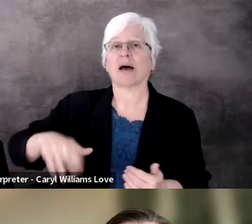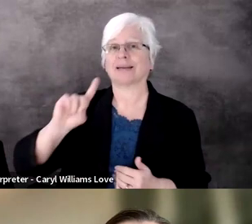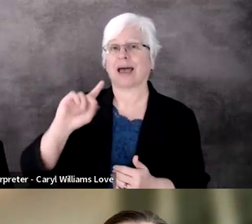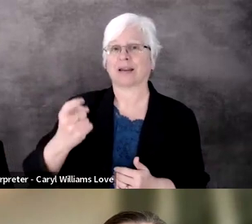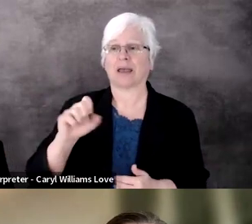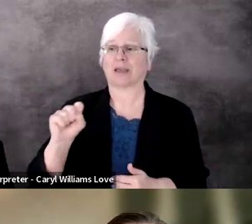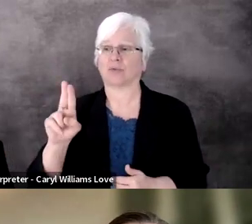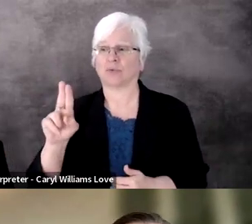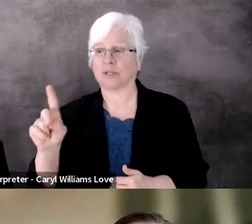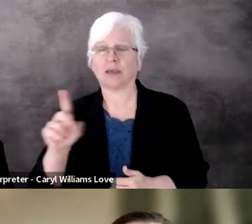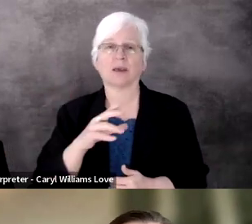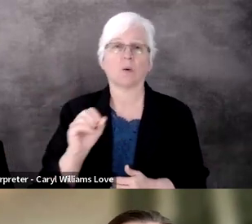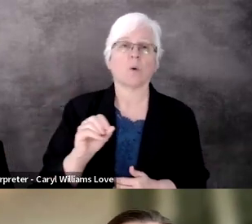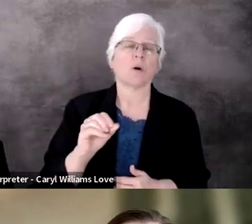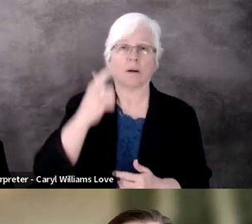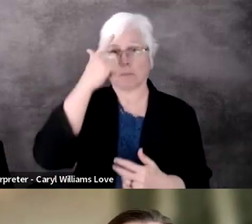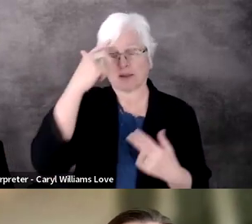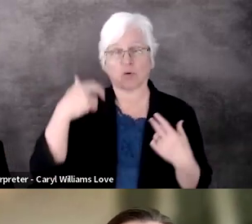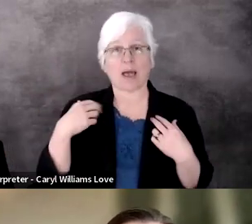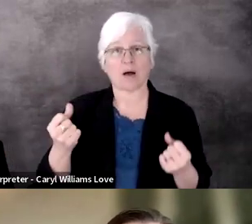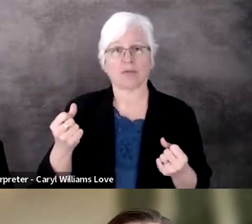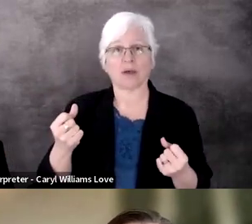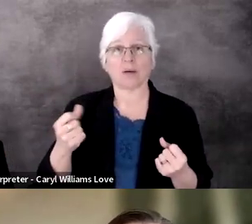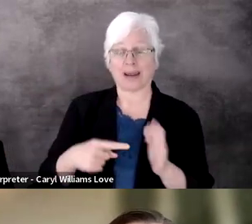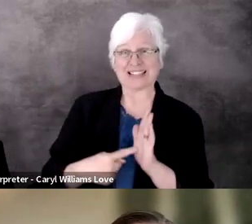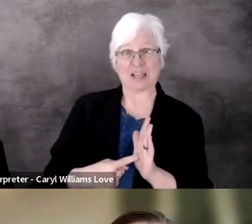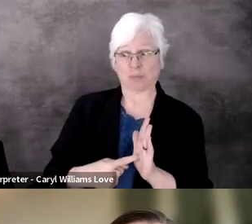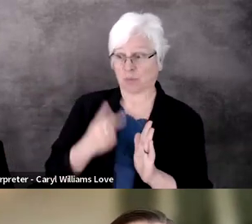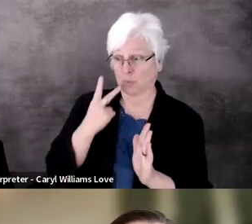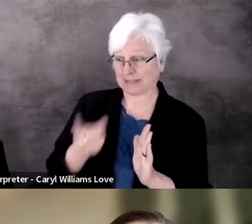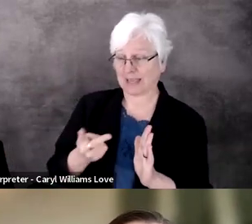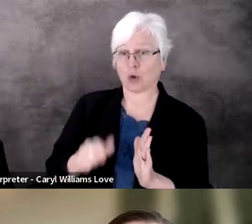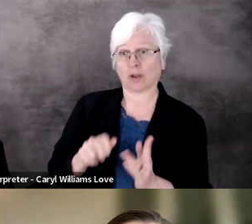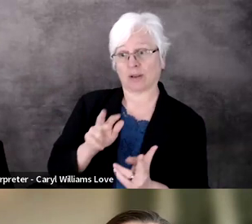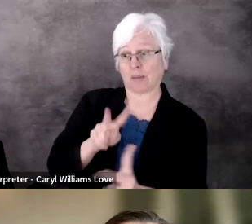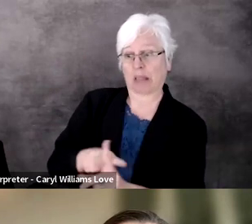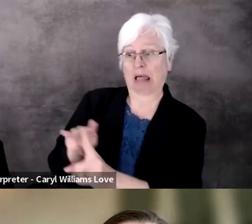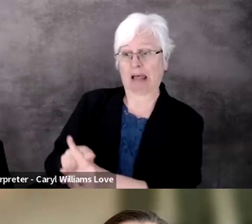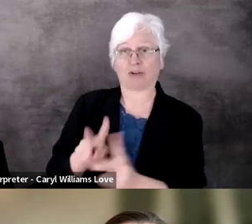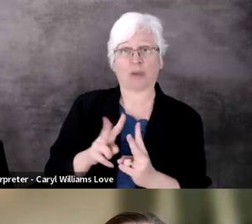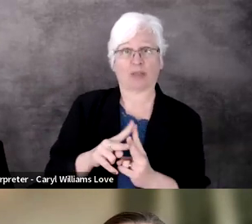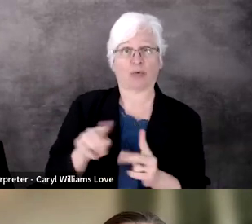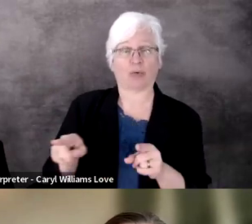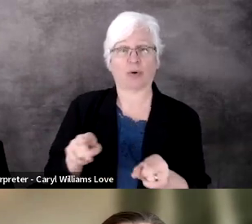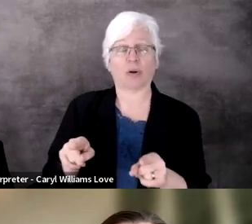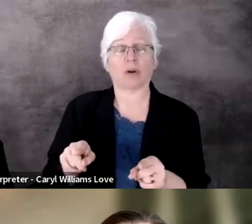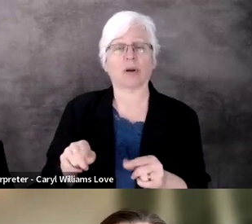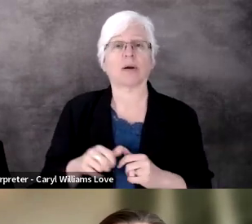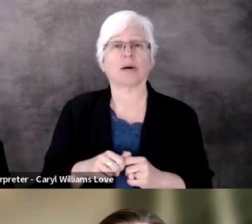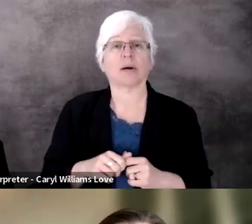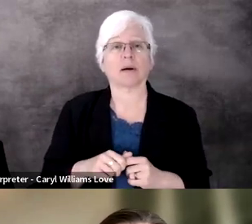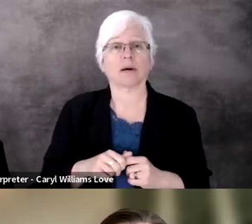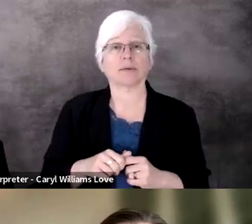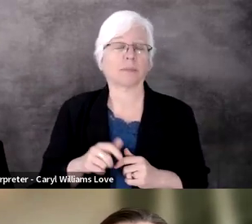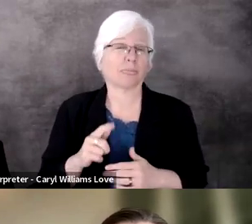health, but come in with a symptom that indicates a crisis that could be either. So the two that I'm thinking is what